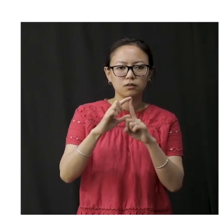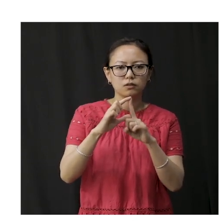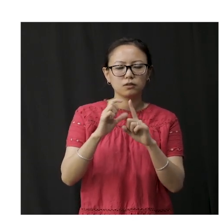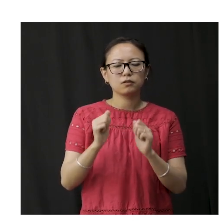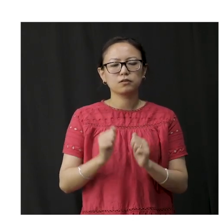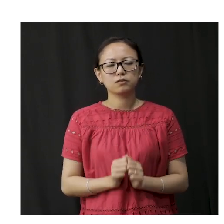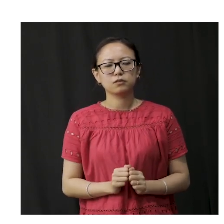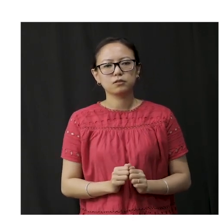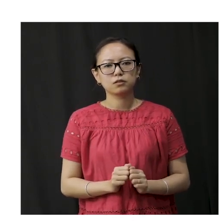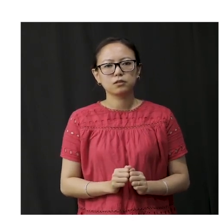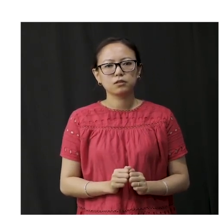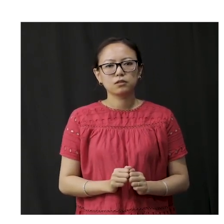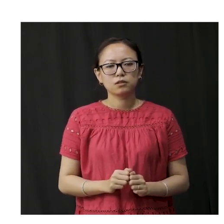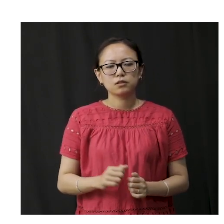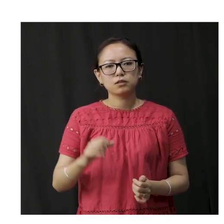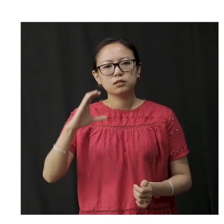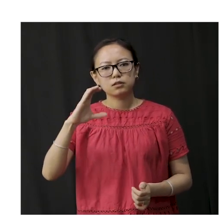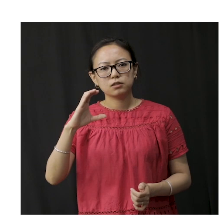GOLD, gold.